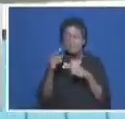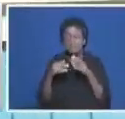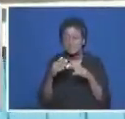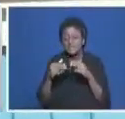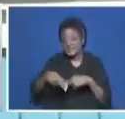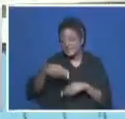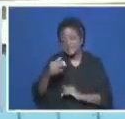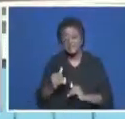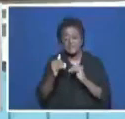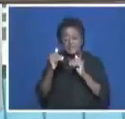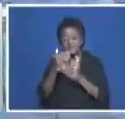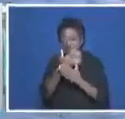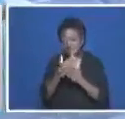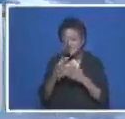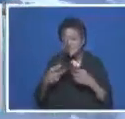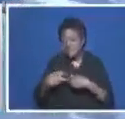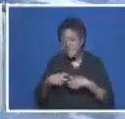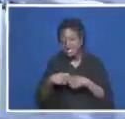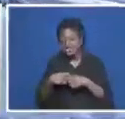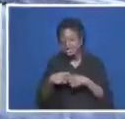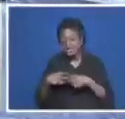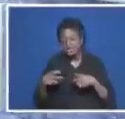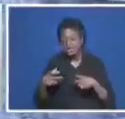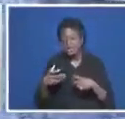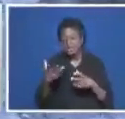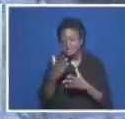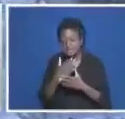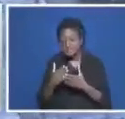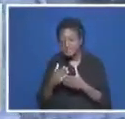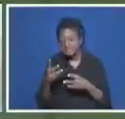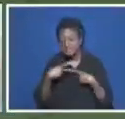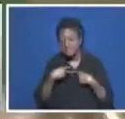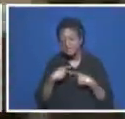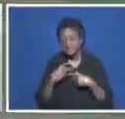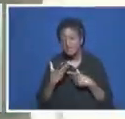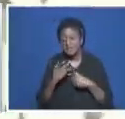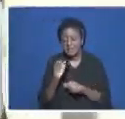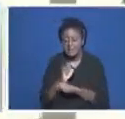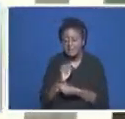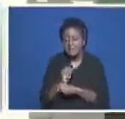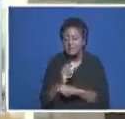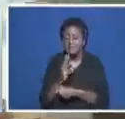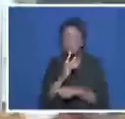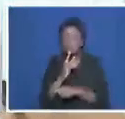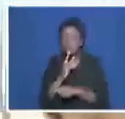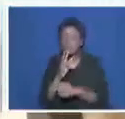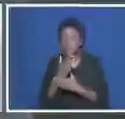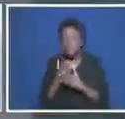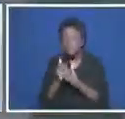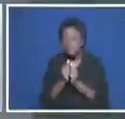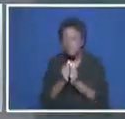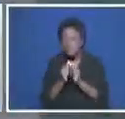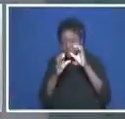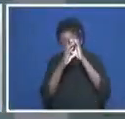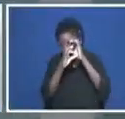nature, some fit with electrical connections, others with running water, and some outfitted with personal surveillance systems. With reportedly